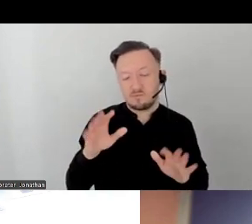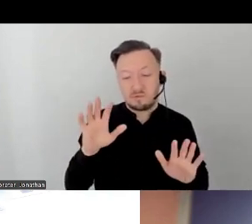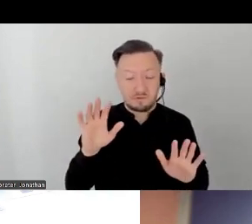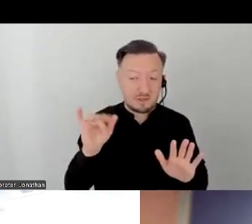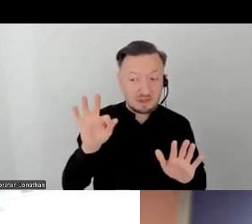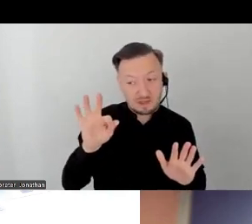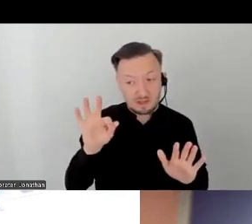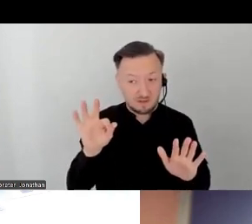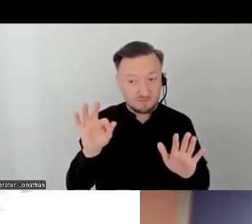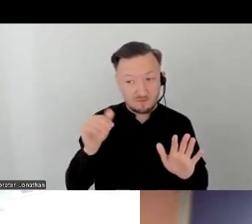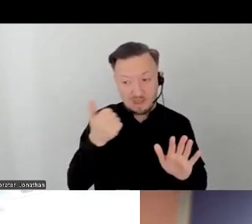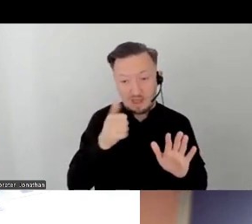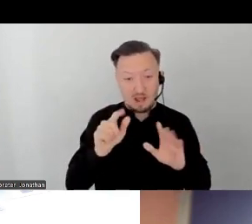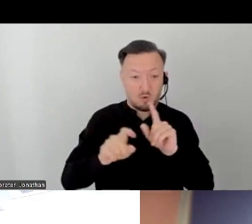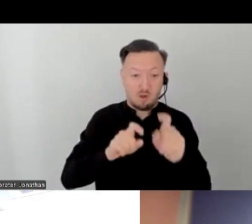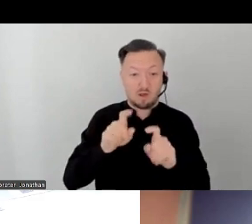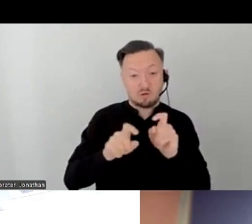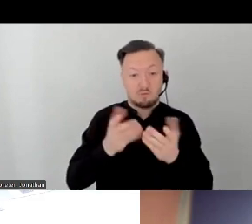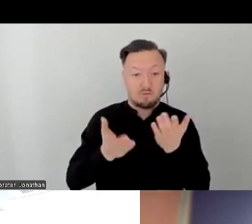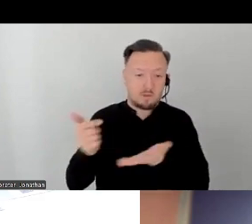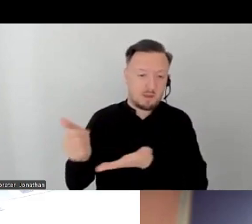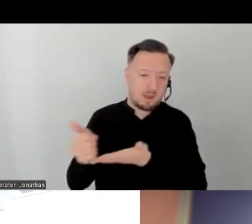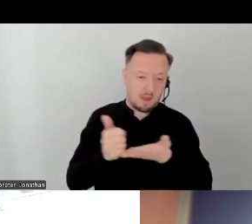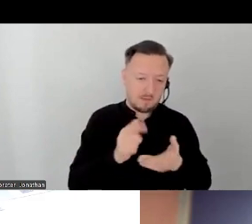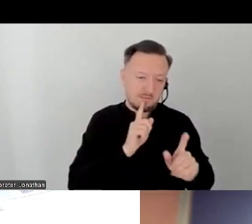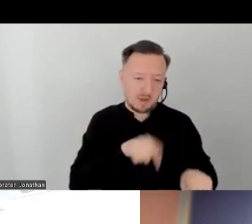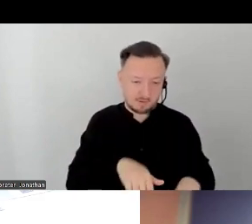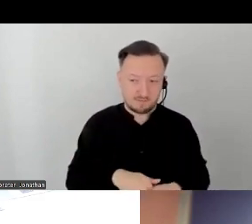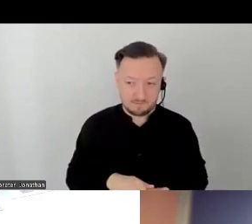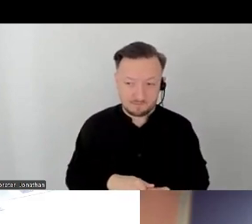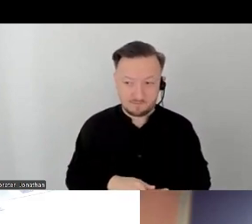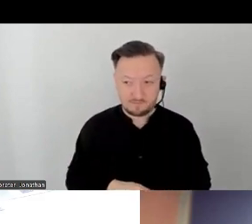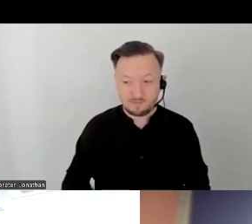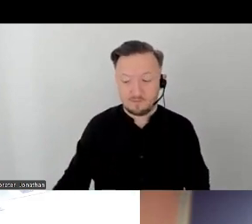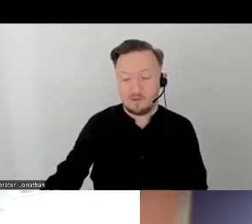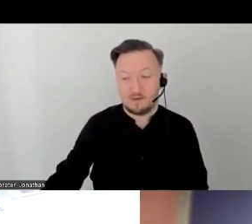there are some questions that come up that he might be able to answer.